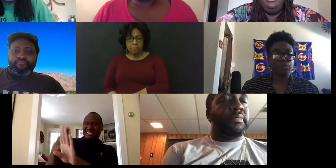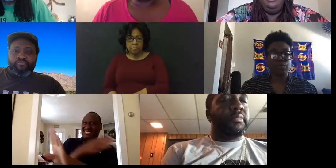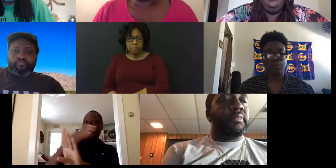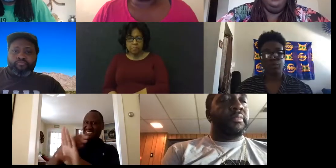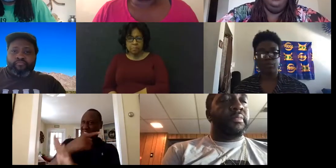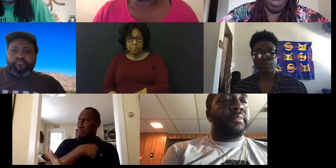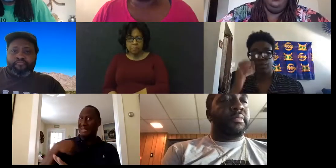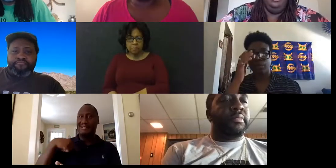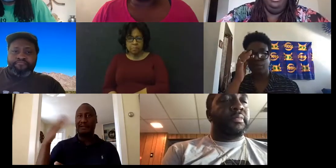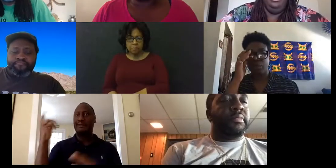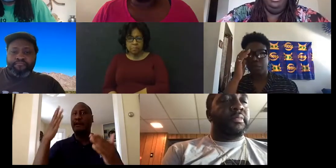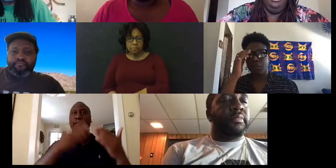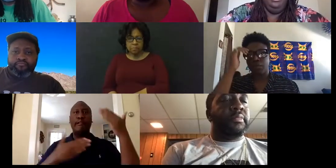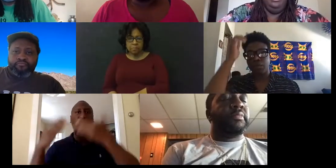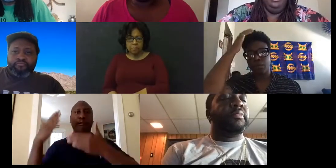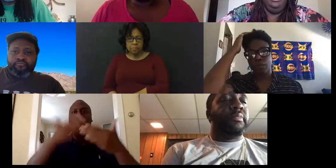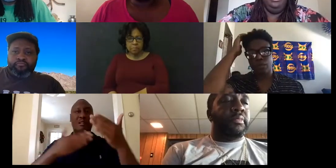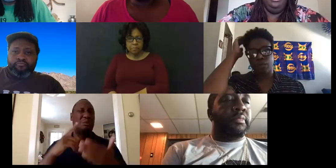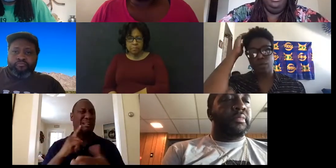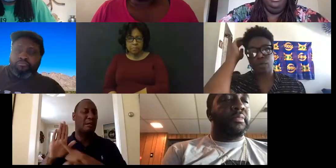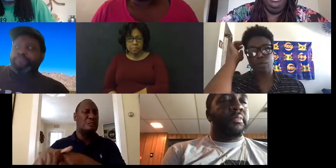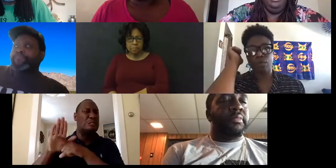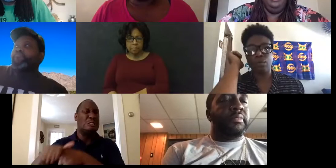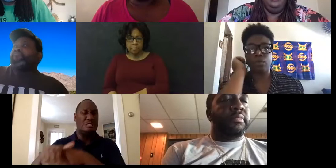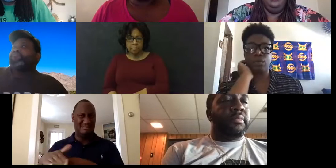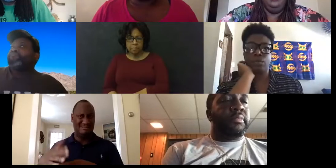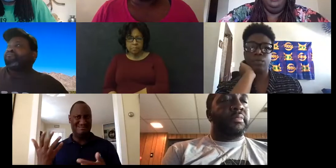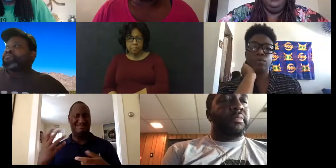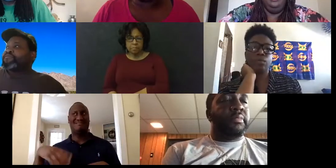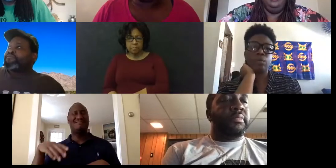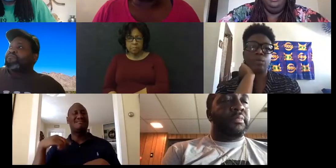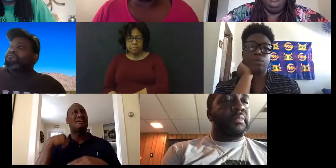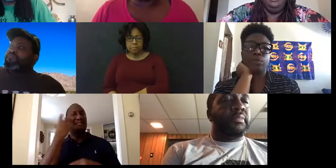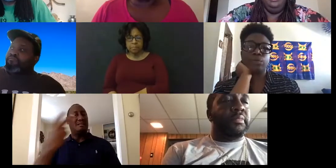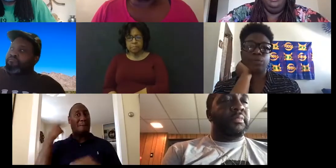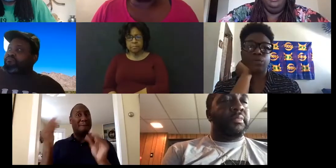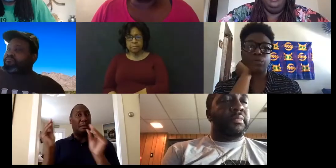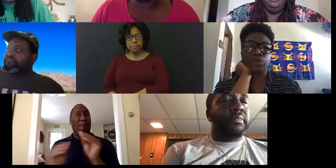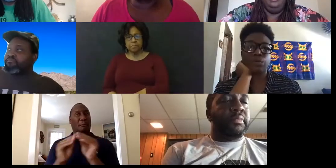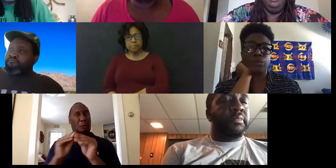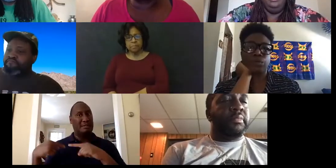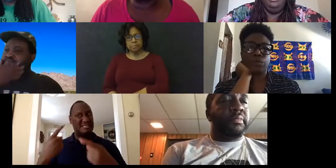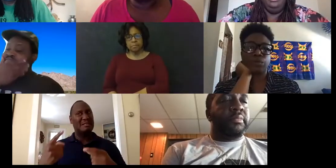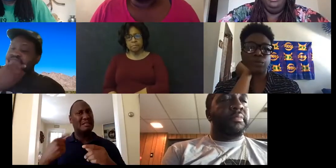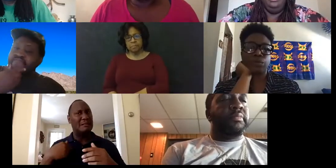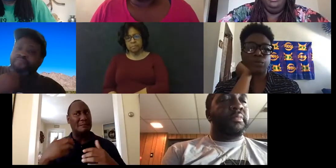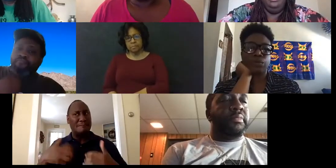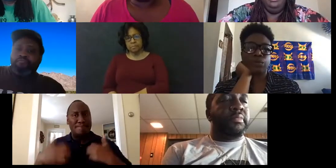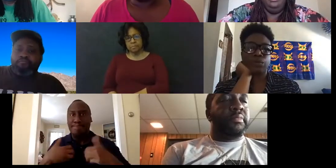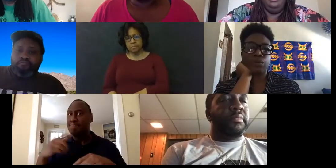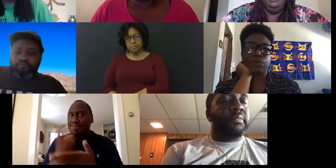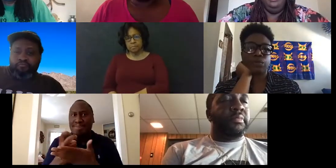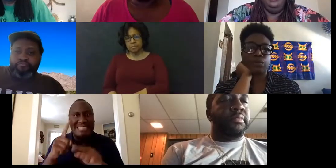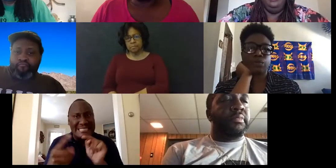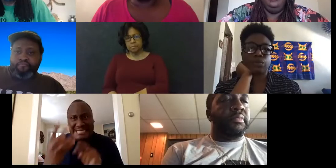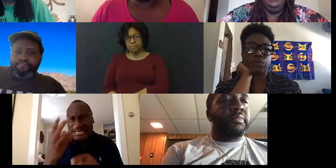it is, the impact of racism. And it happened previously, and no one was watching, nobody was paying attention. But now